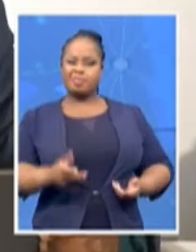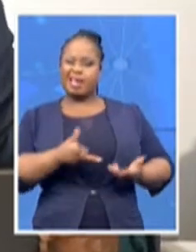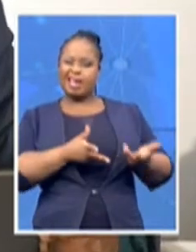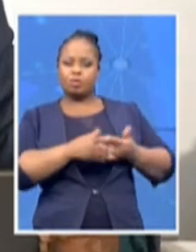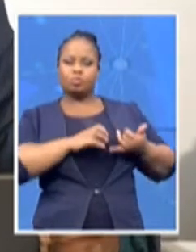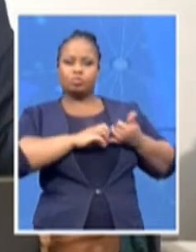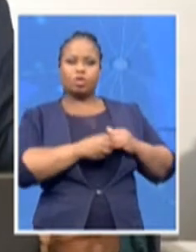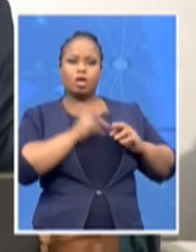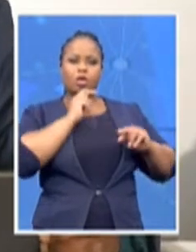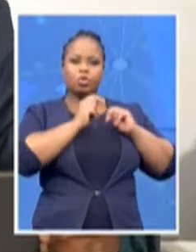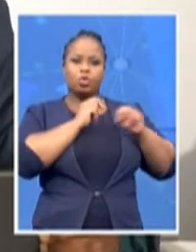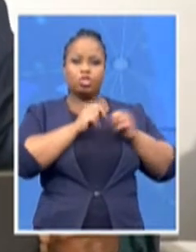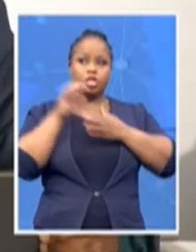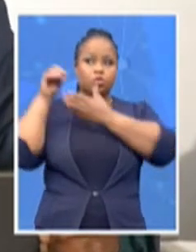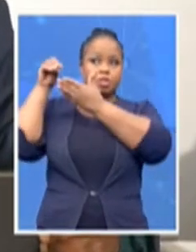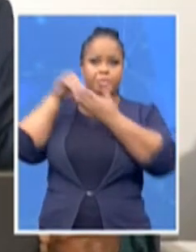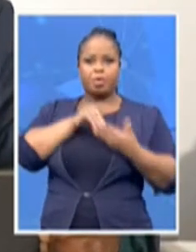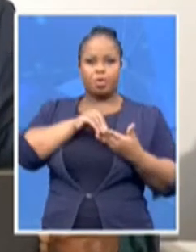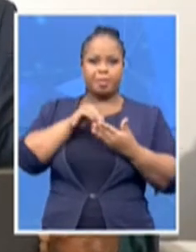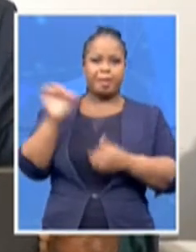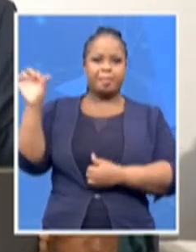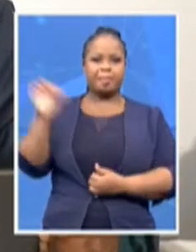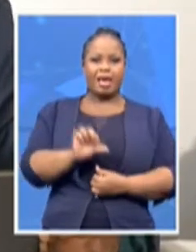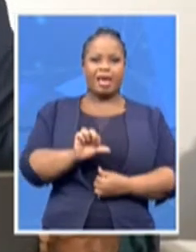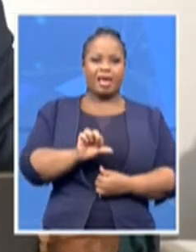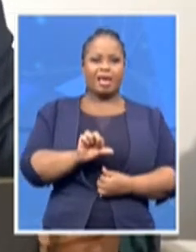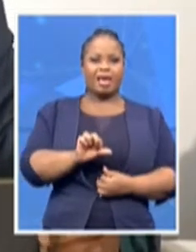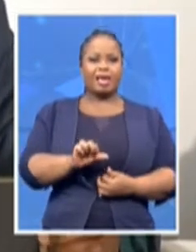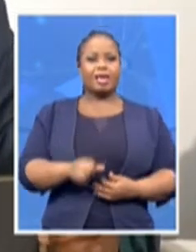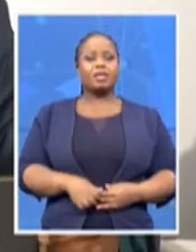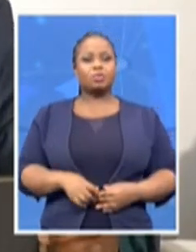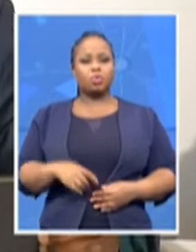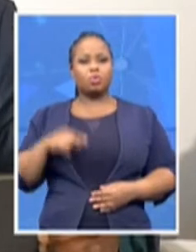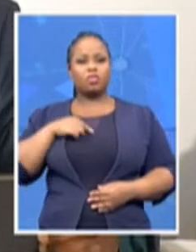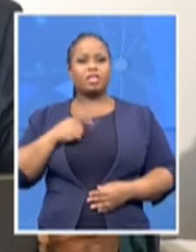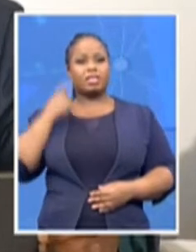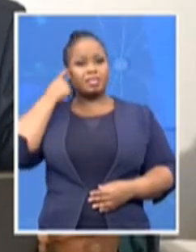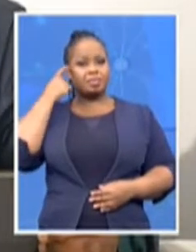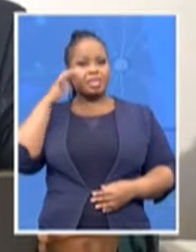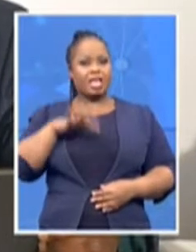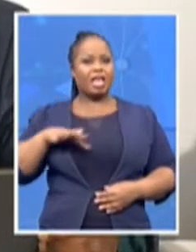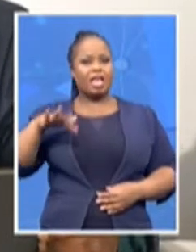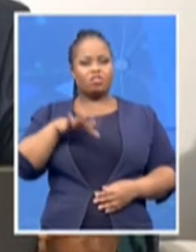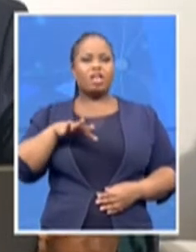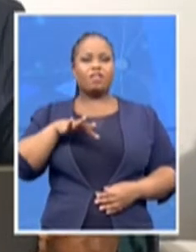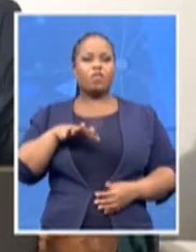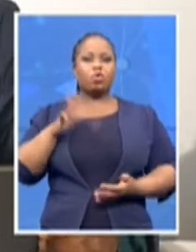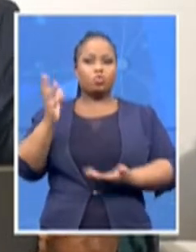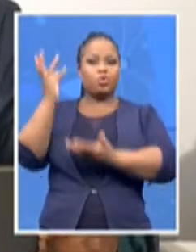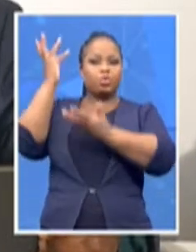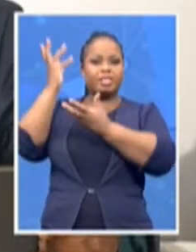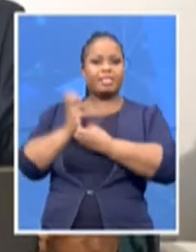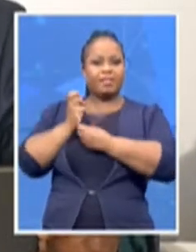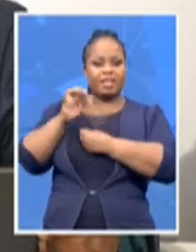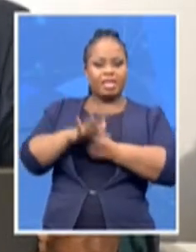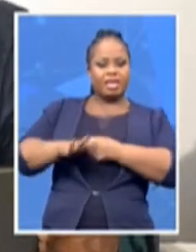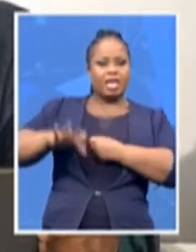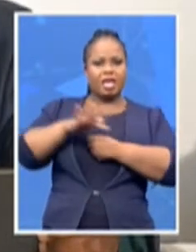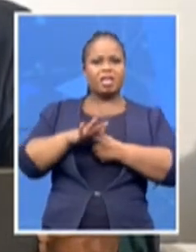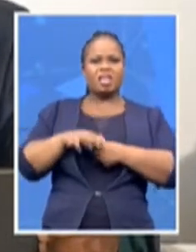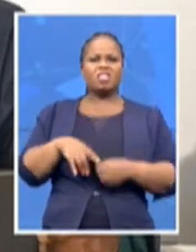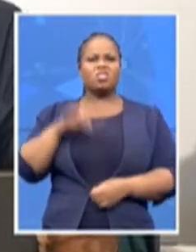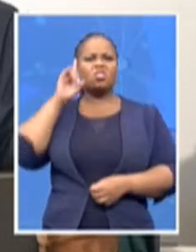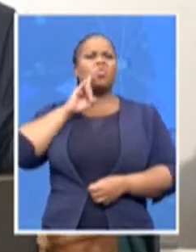possible reception area in one of the hotels for those students. It was like something very far. And all